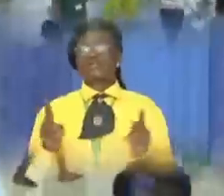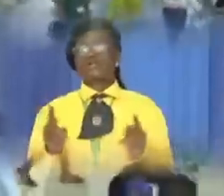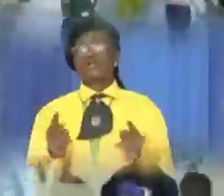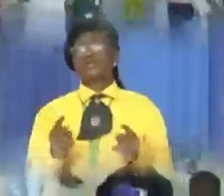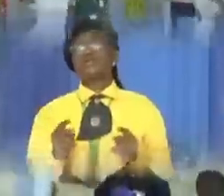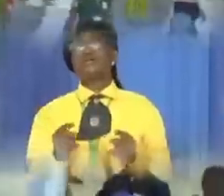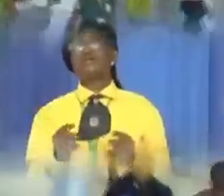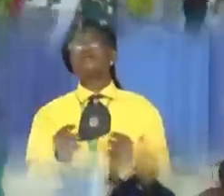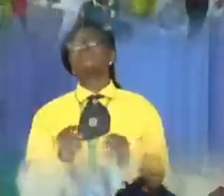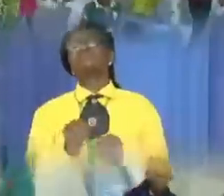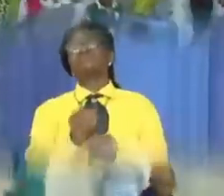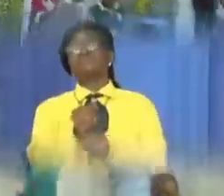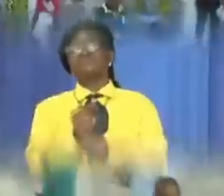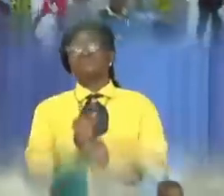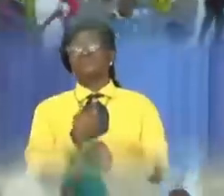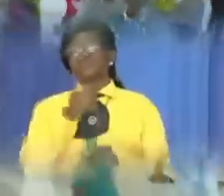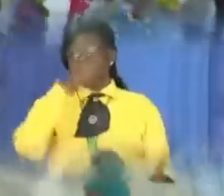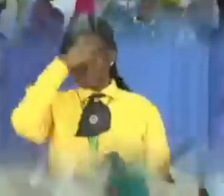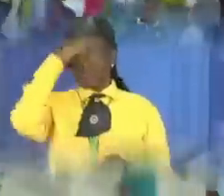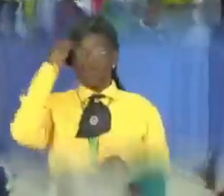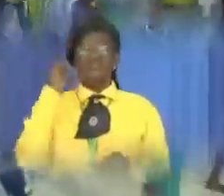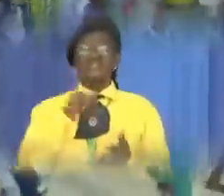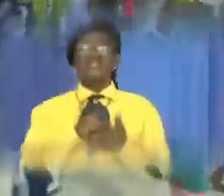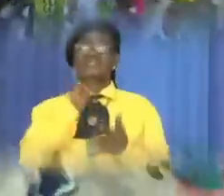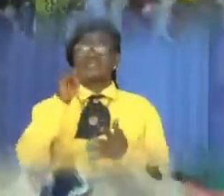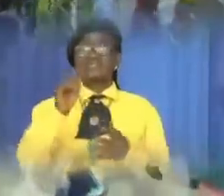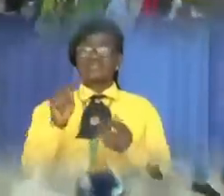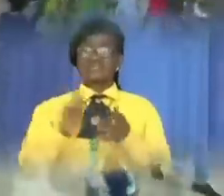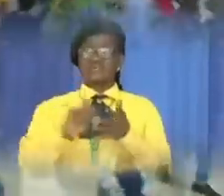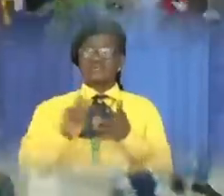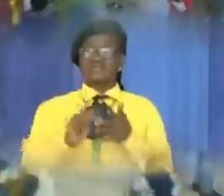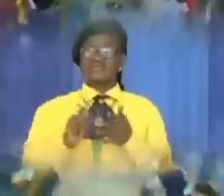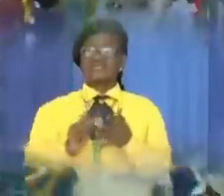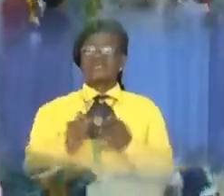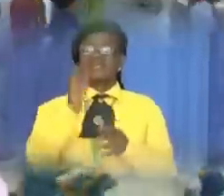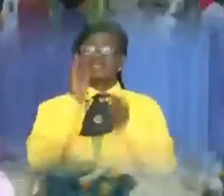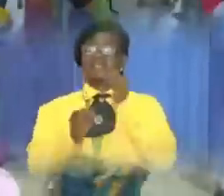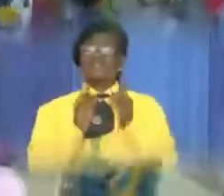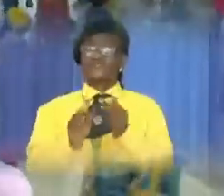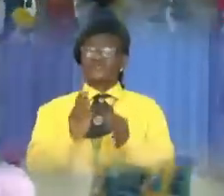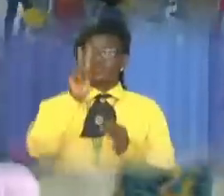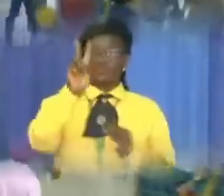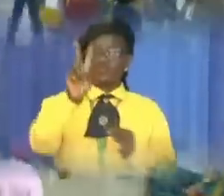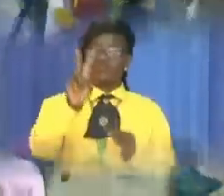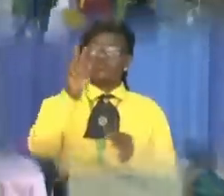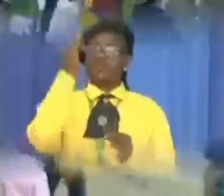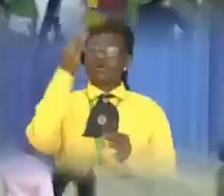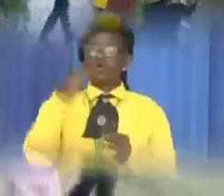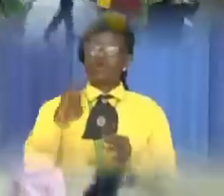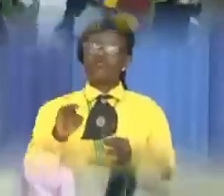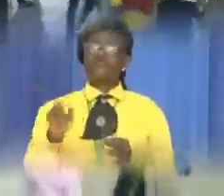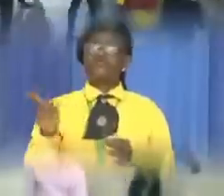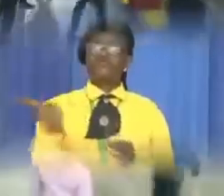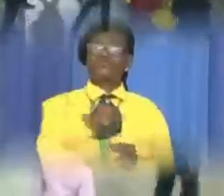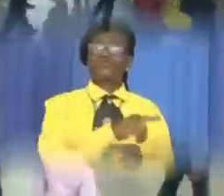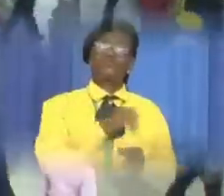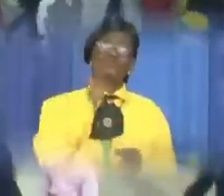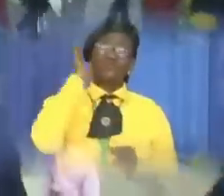because it is written, if two of you shall agree as touching anything that they shall ask on